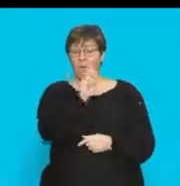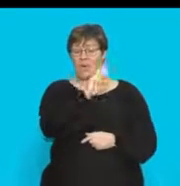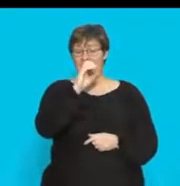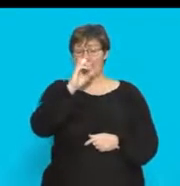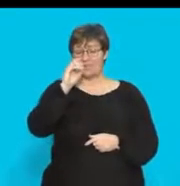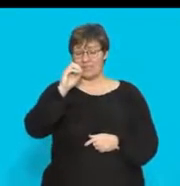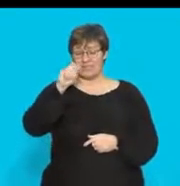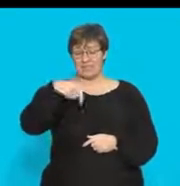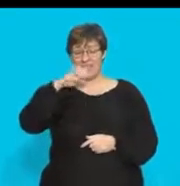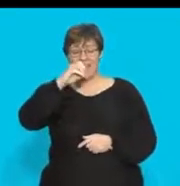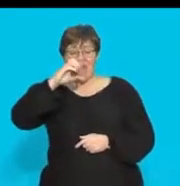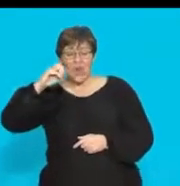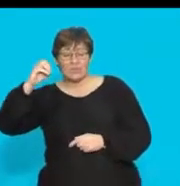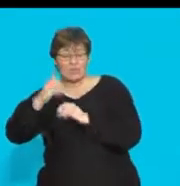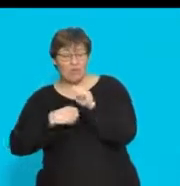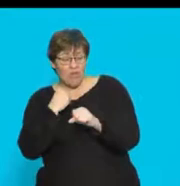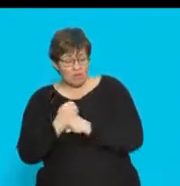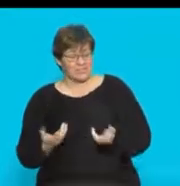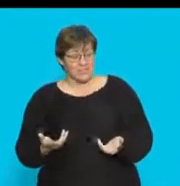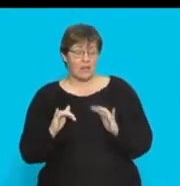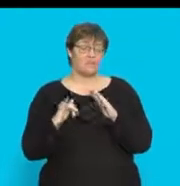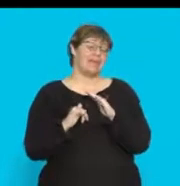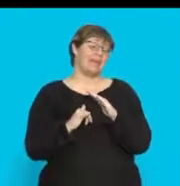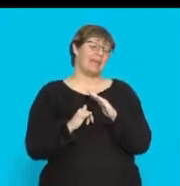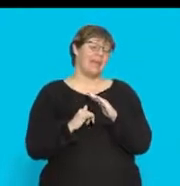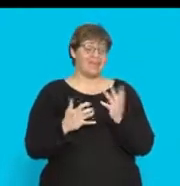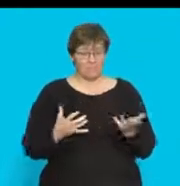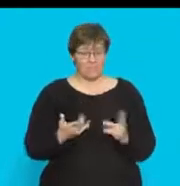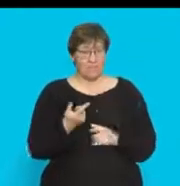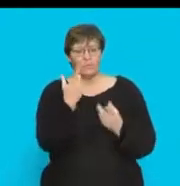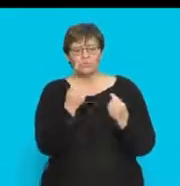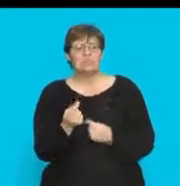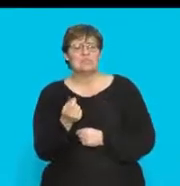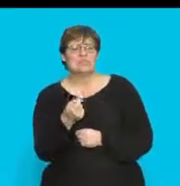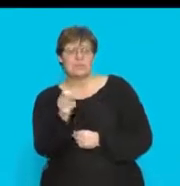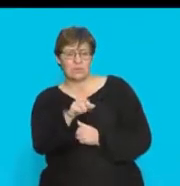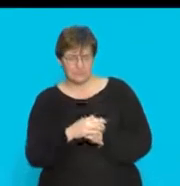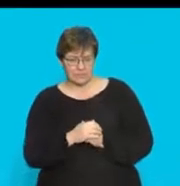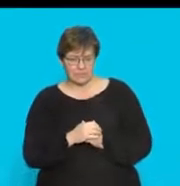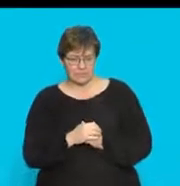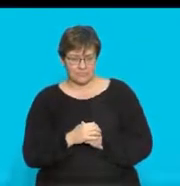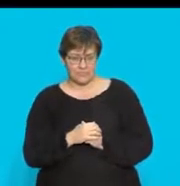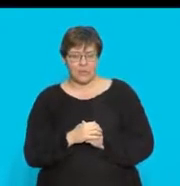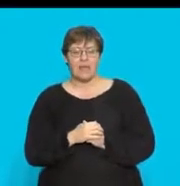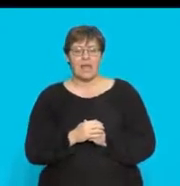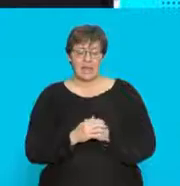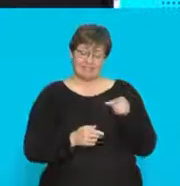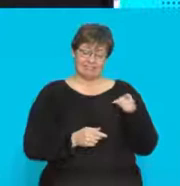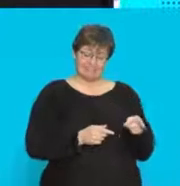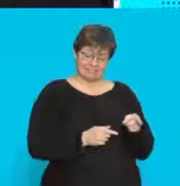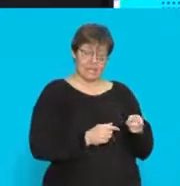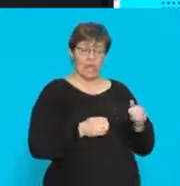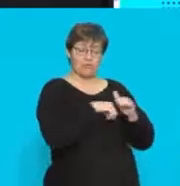it or not. But what can we do with the seed? If you noticed in asexual reproduction,